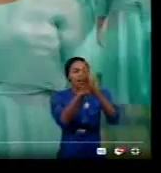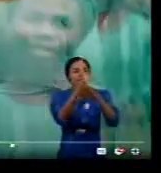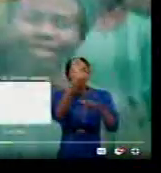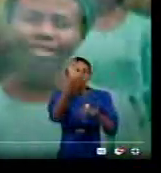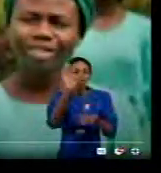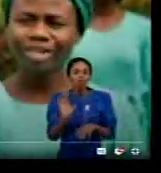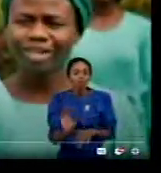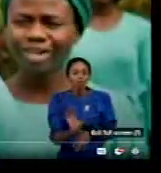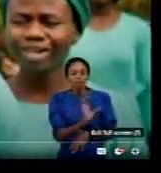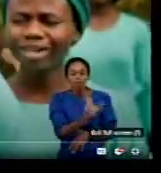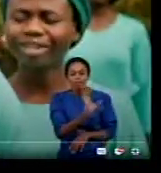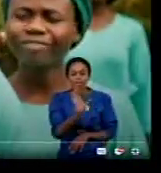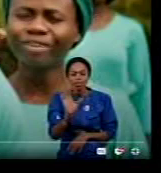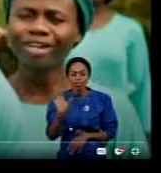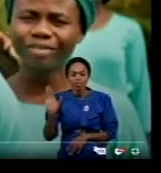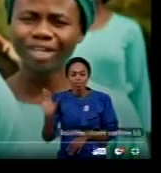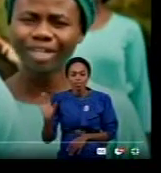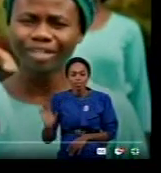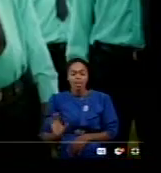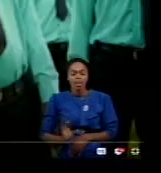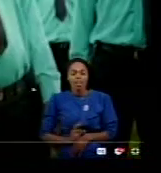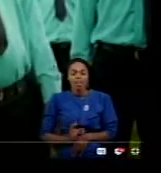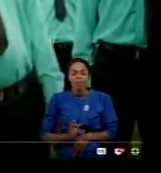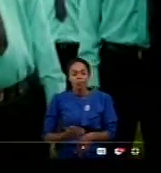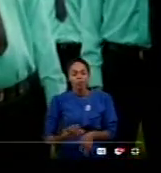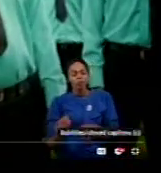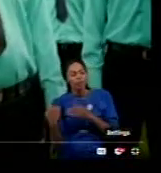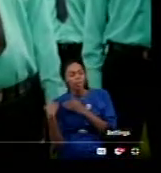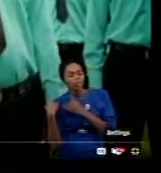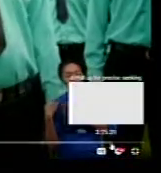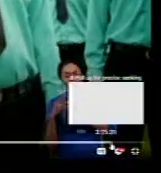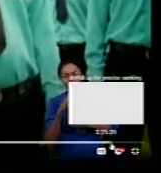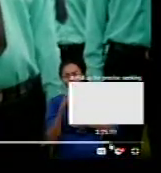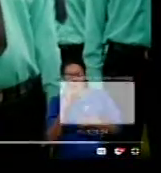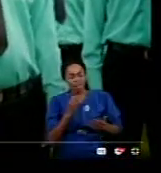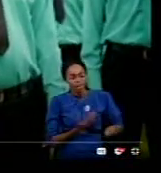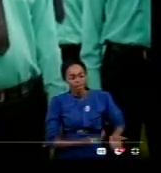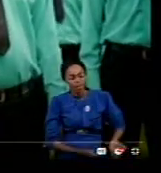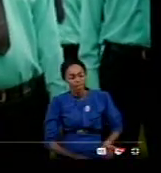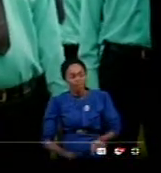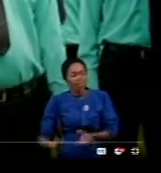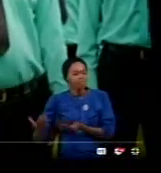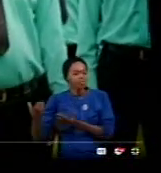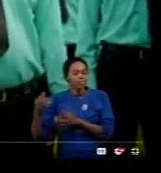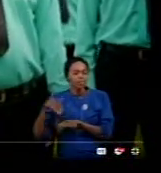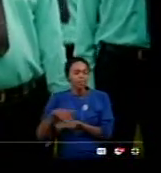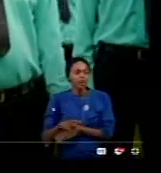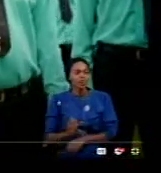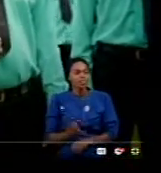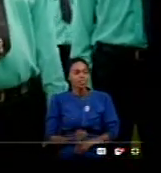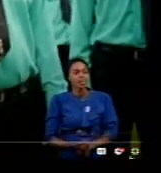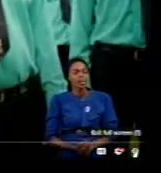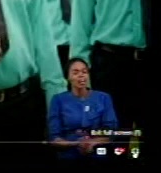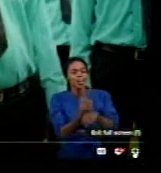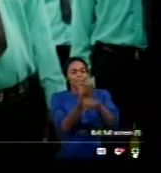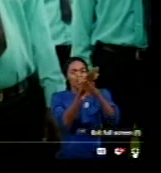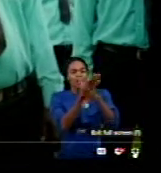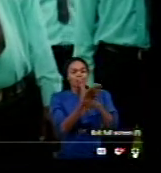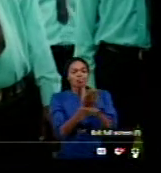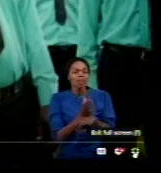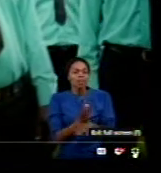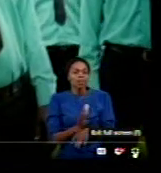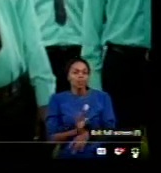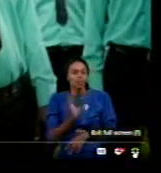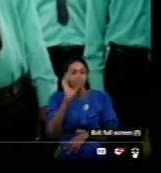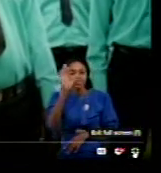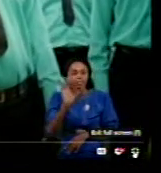of their sins, they believe on the Lord Jesus Christ, and they are saved. What a great assignment. Come back to Judges chapter 6.